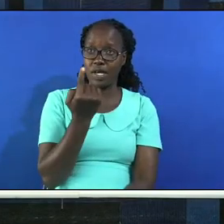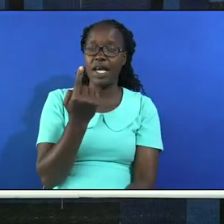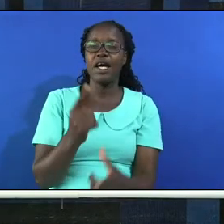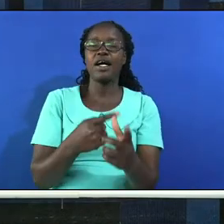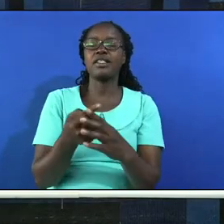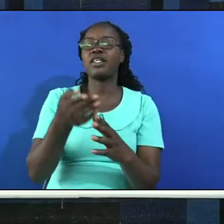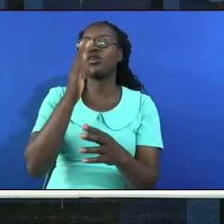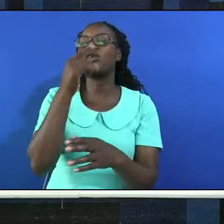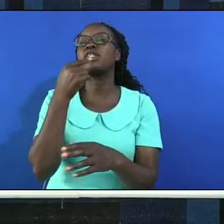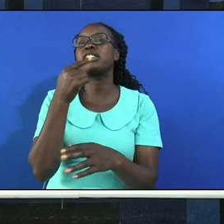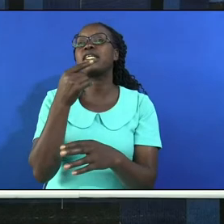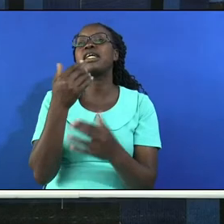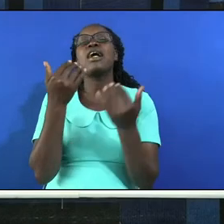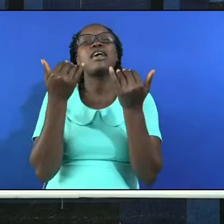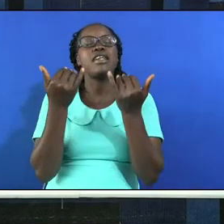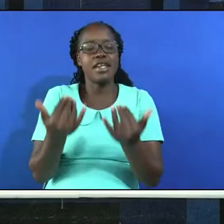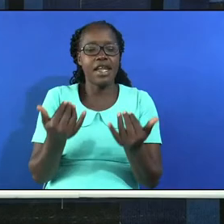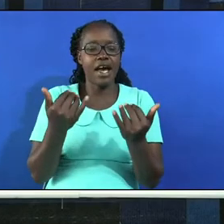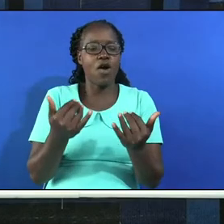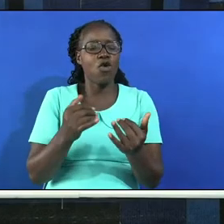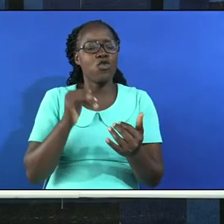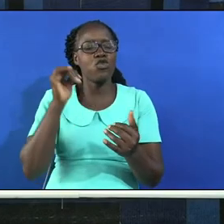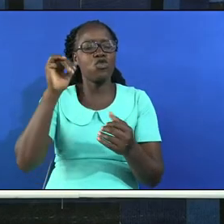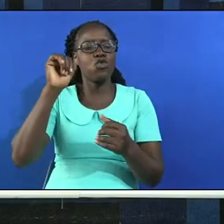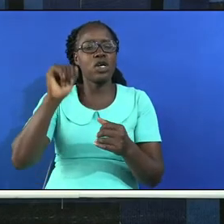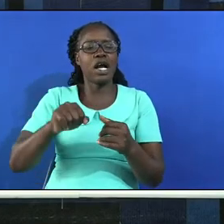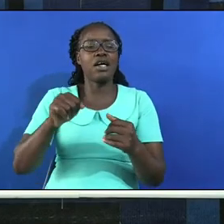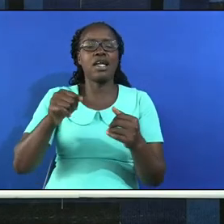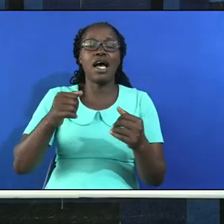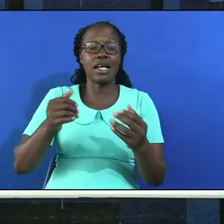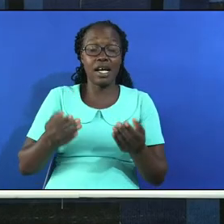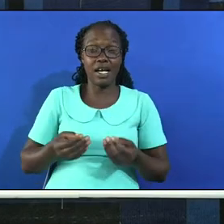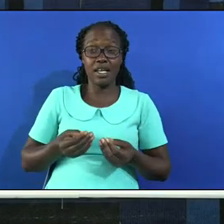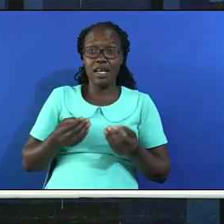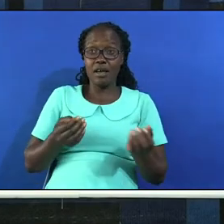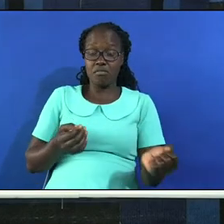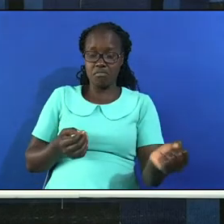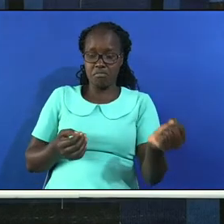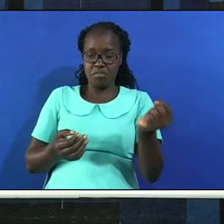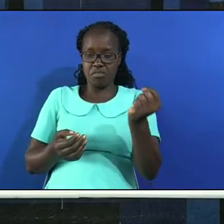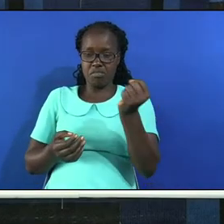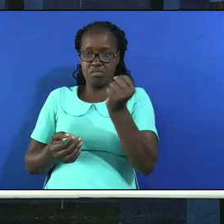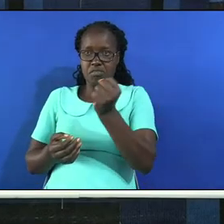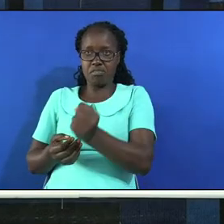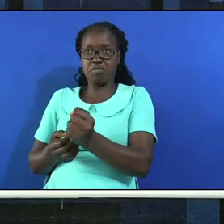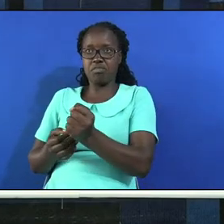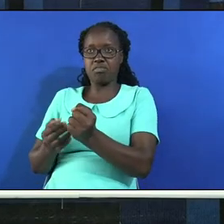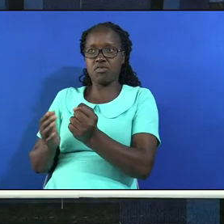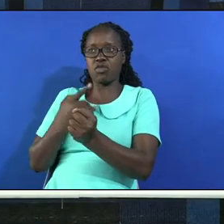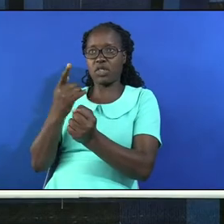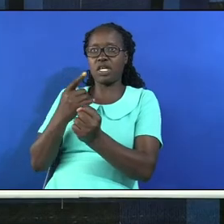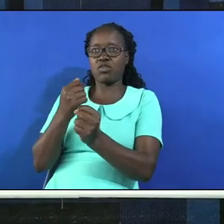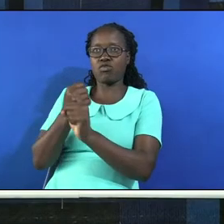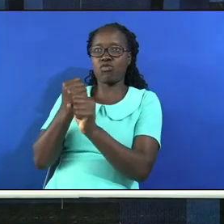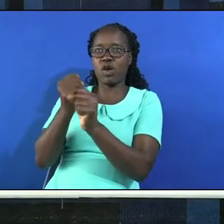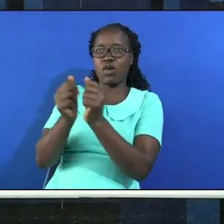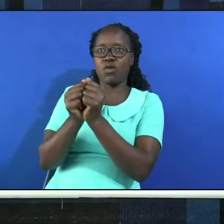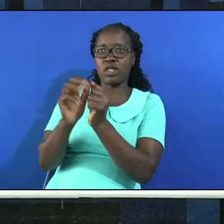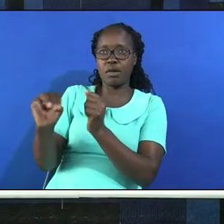then God said, now you can bring, I can bring someone else so that you operate together.